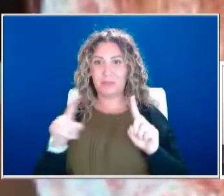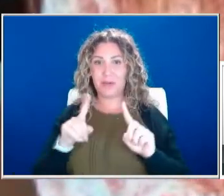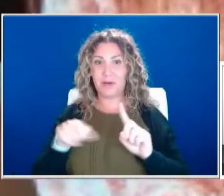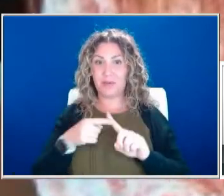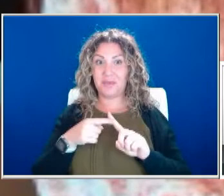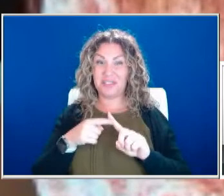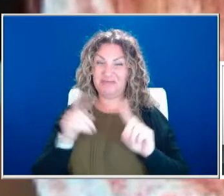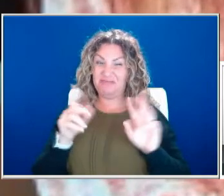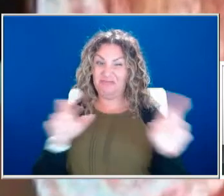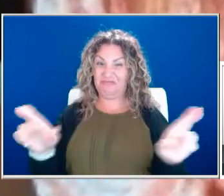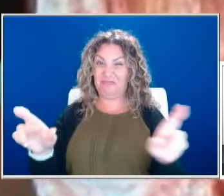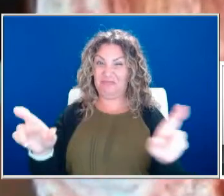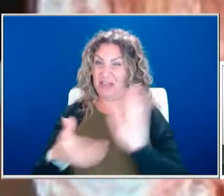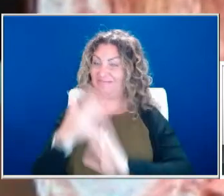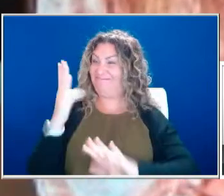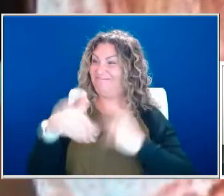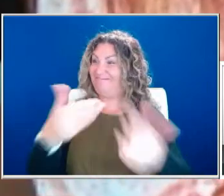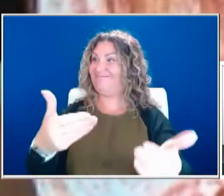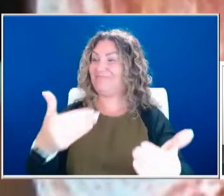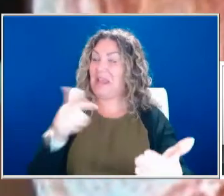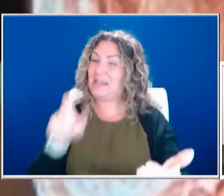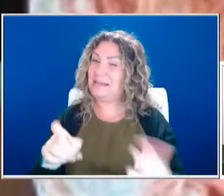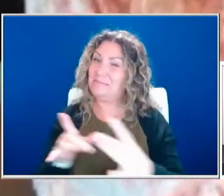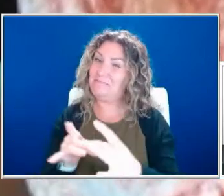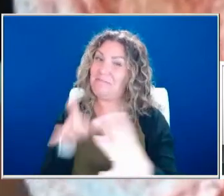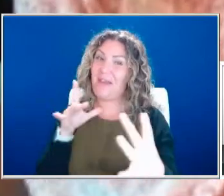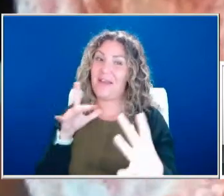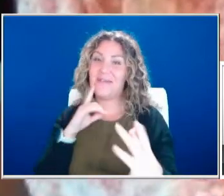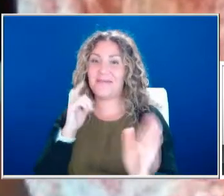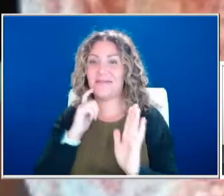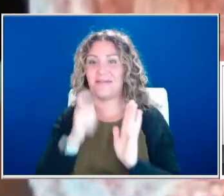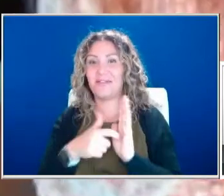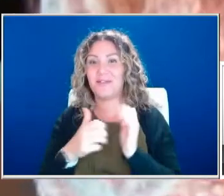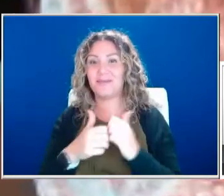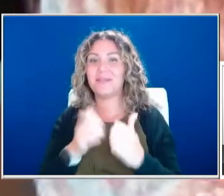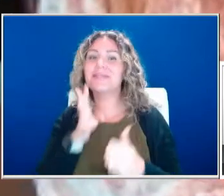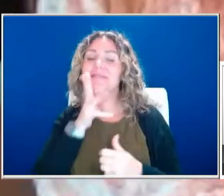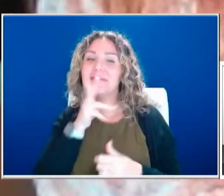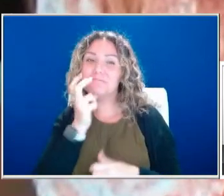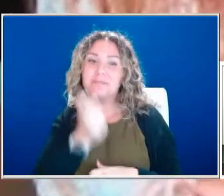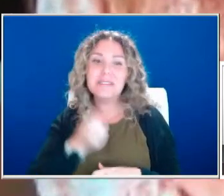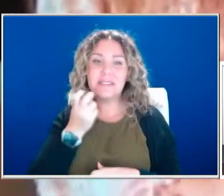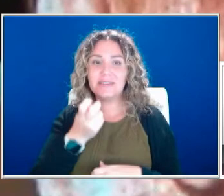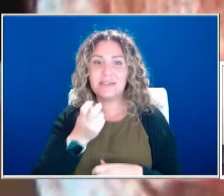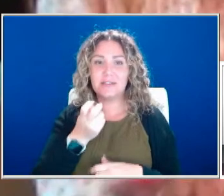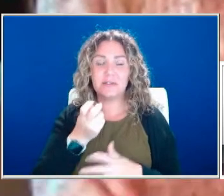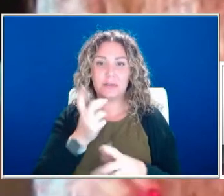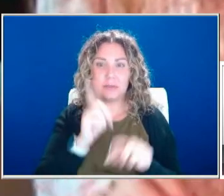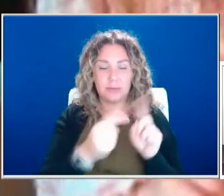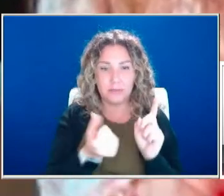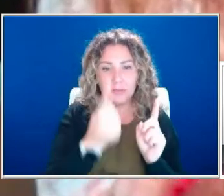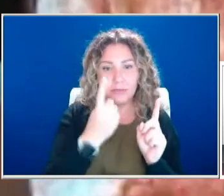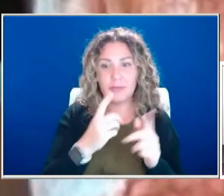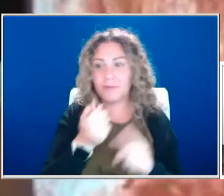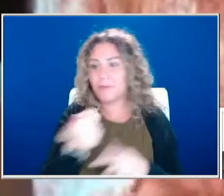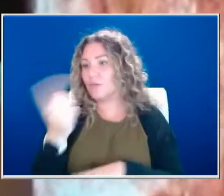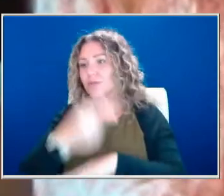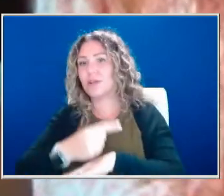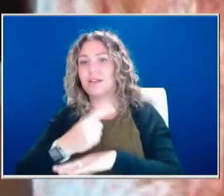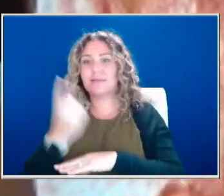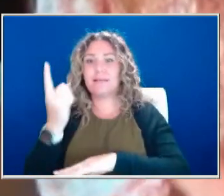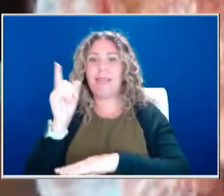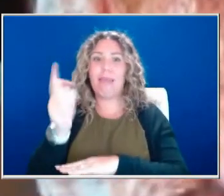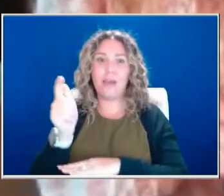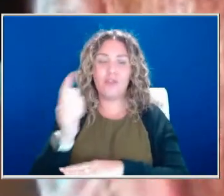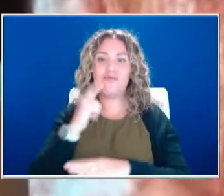I just have to let him go. We've noticed, like with his speech, he went from unintelligible. A few days later, we could begin to